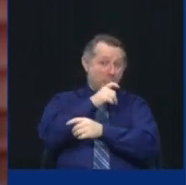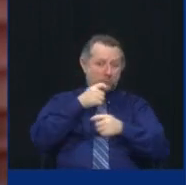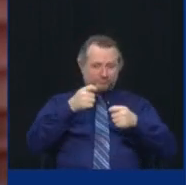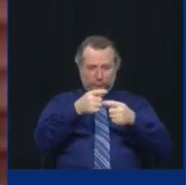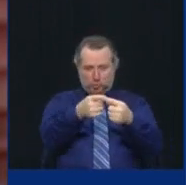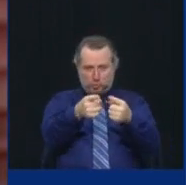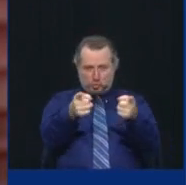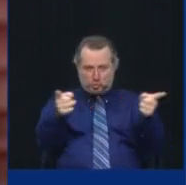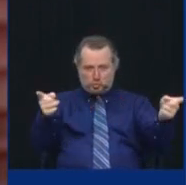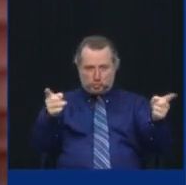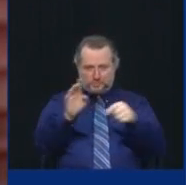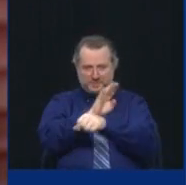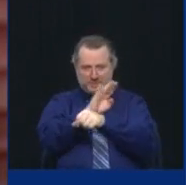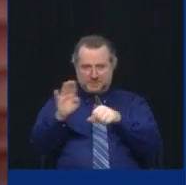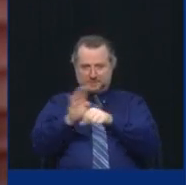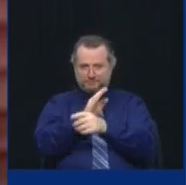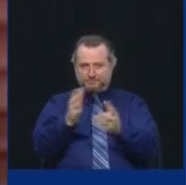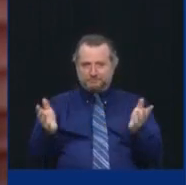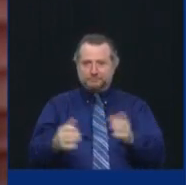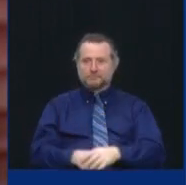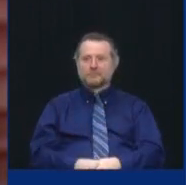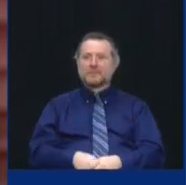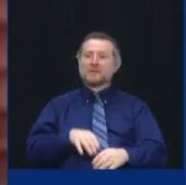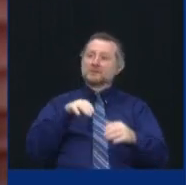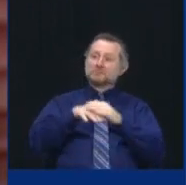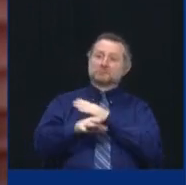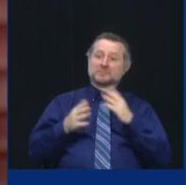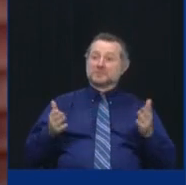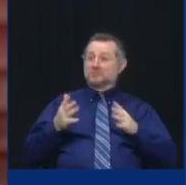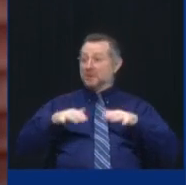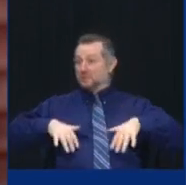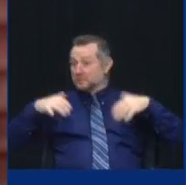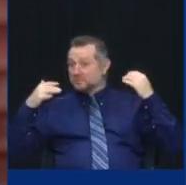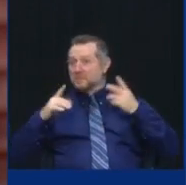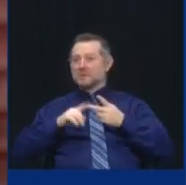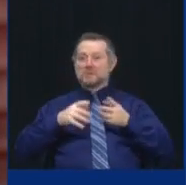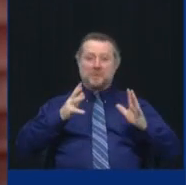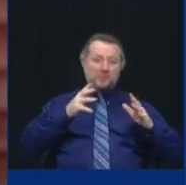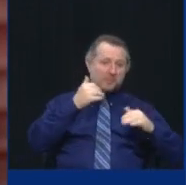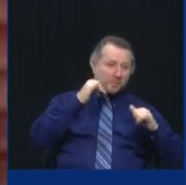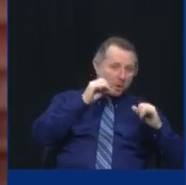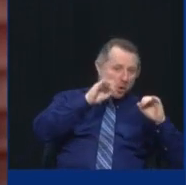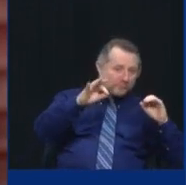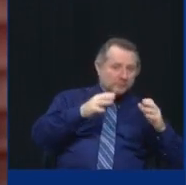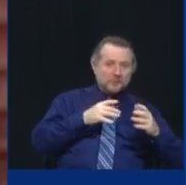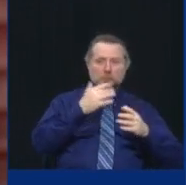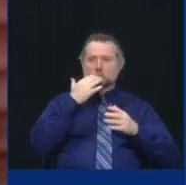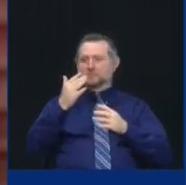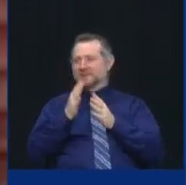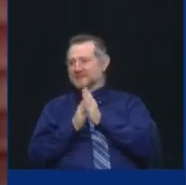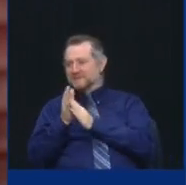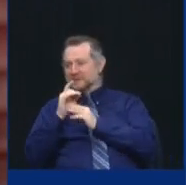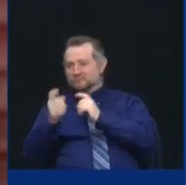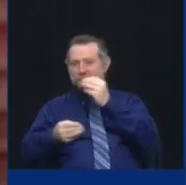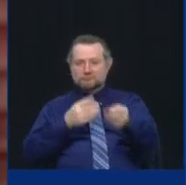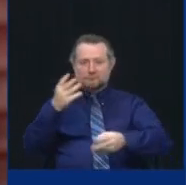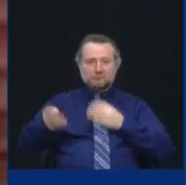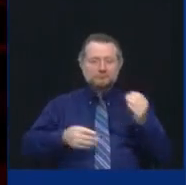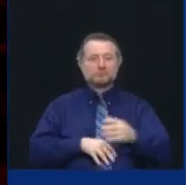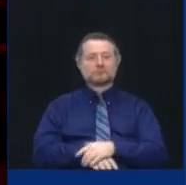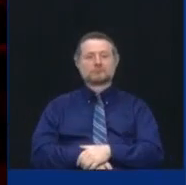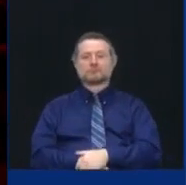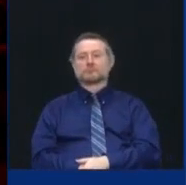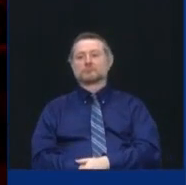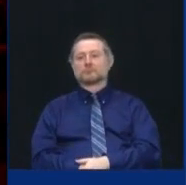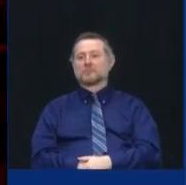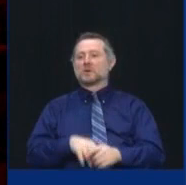Hall, being able to go to a Knicks playoff game, that's a real incentive. Mr. Dolan,